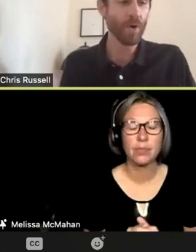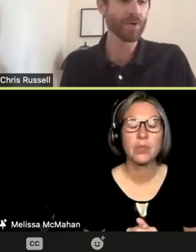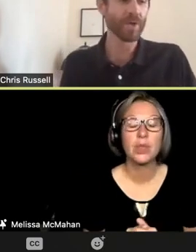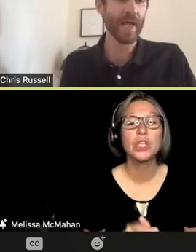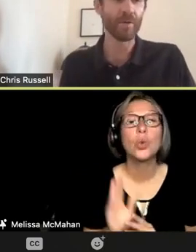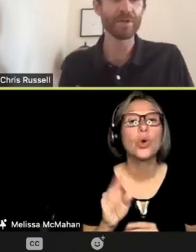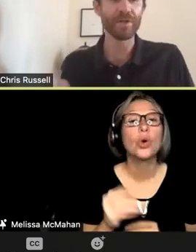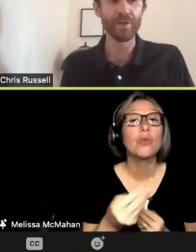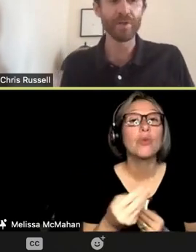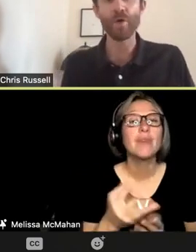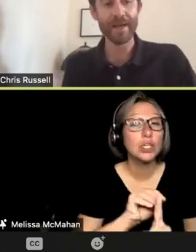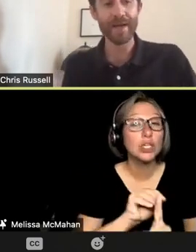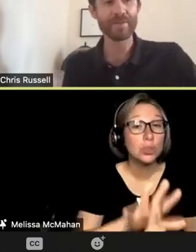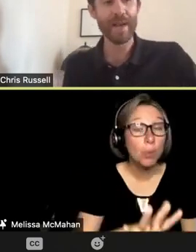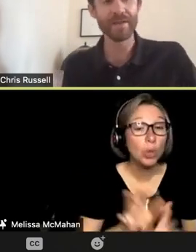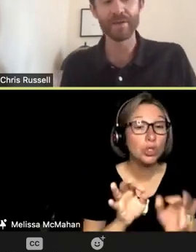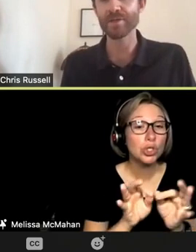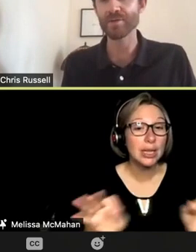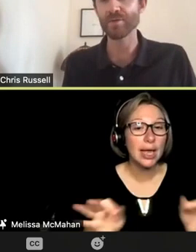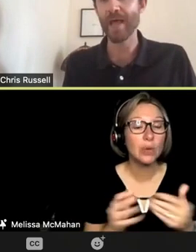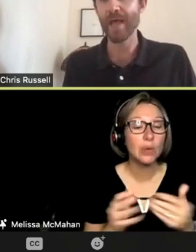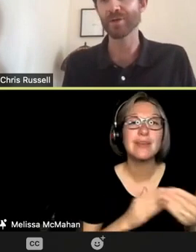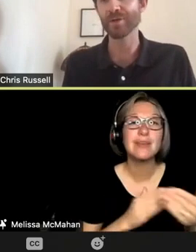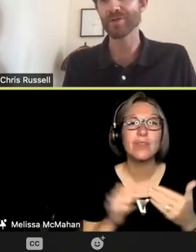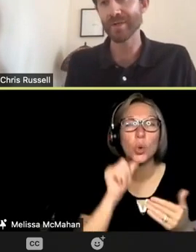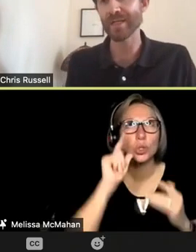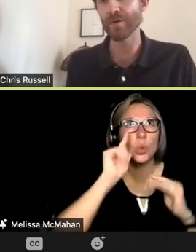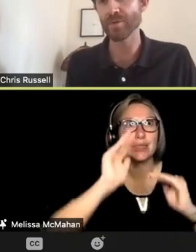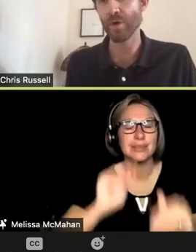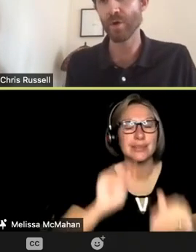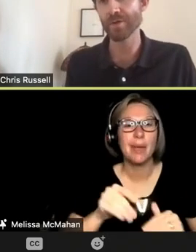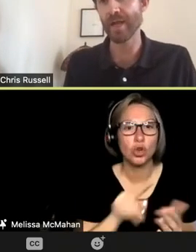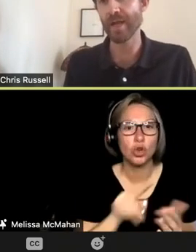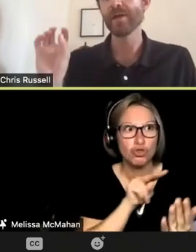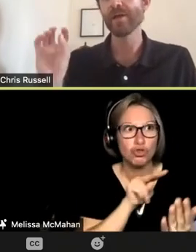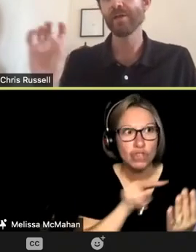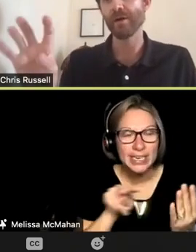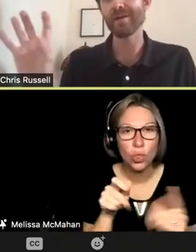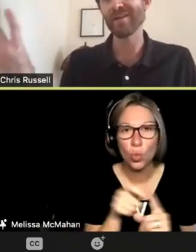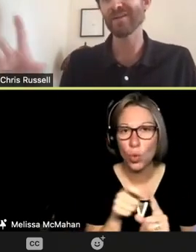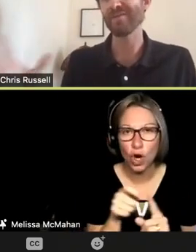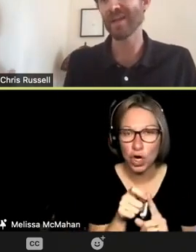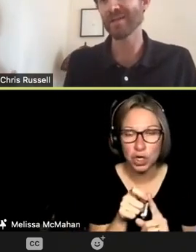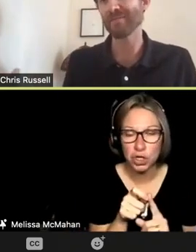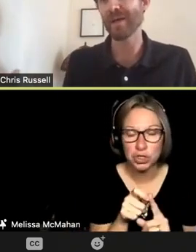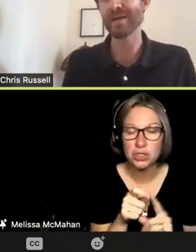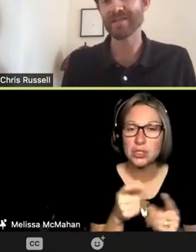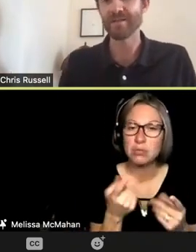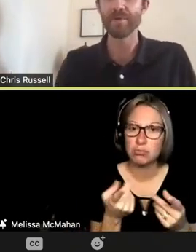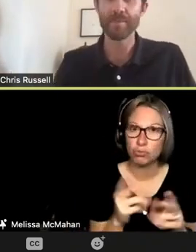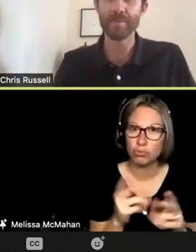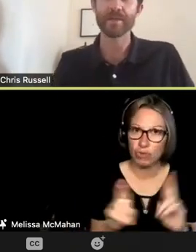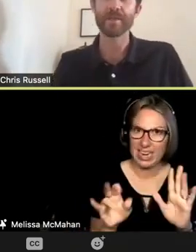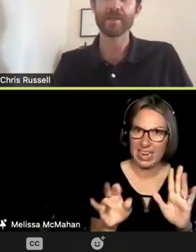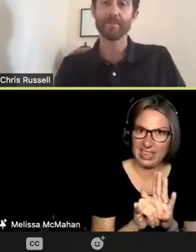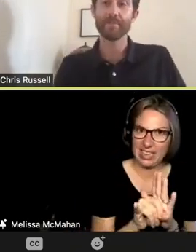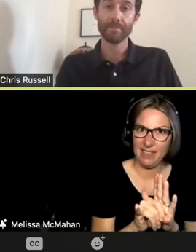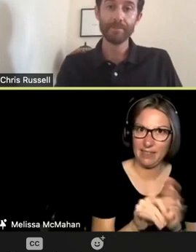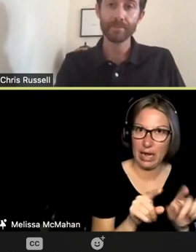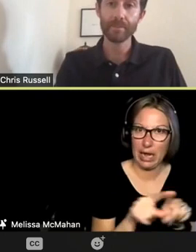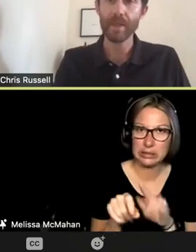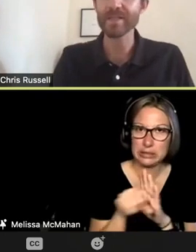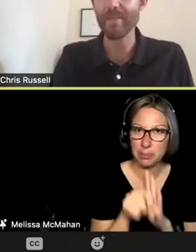some exposure to language, even though we're not expecting that the student actually is reading those words yet. They're identifying them as symbols,